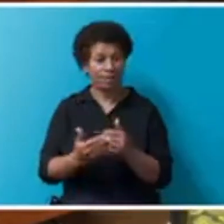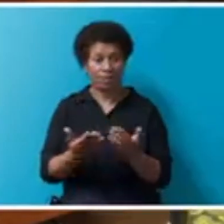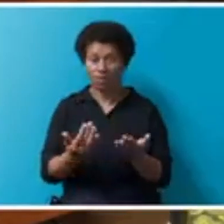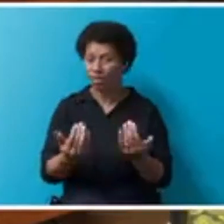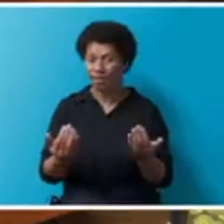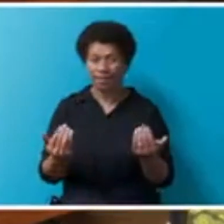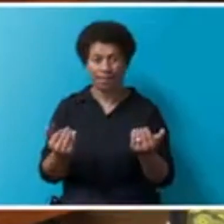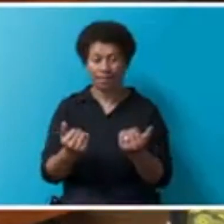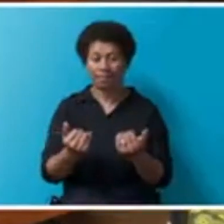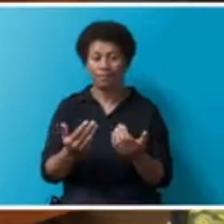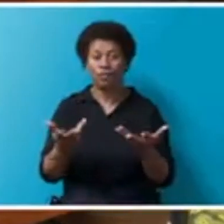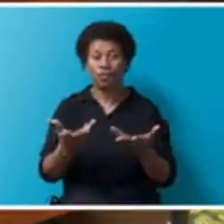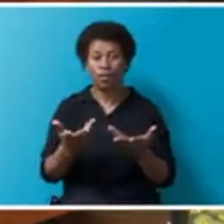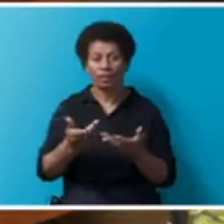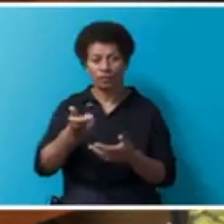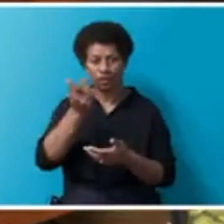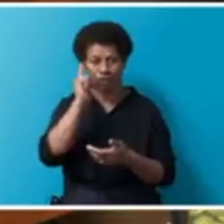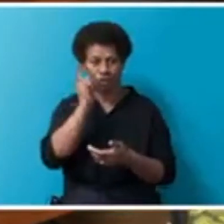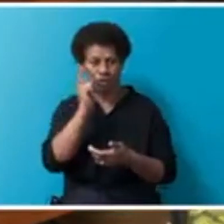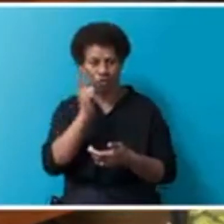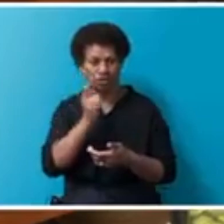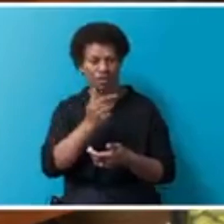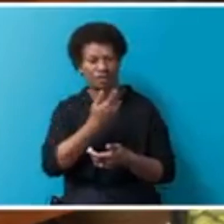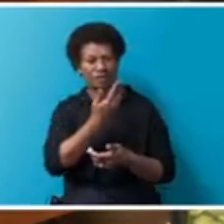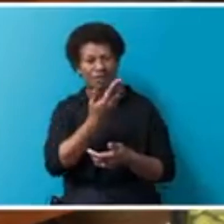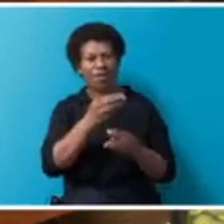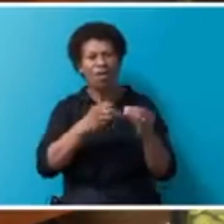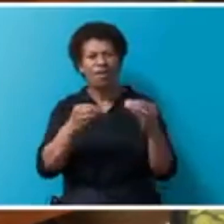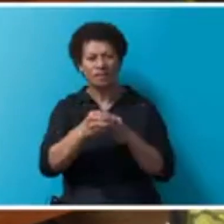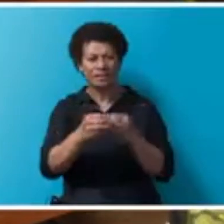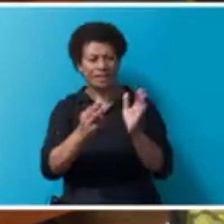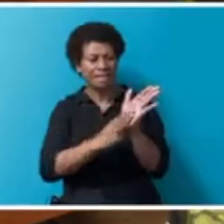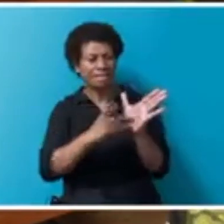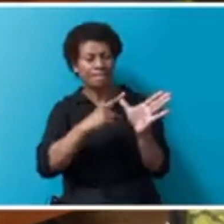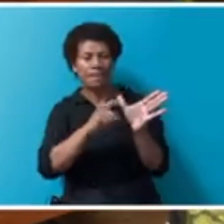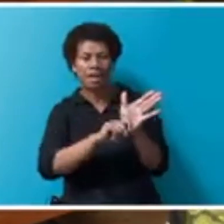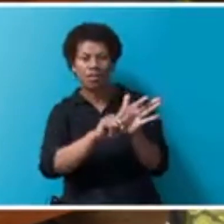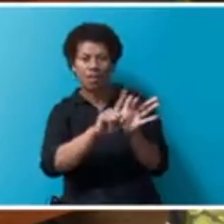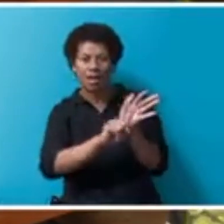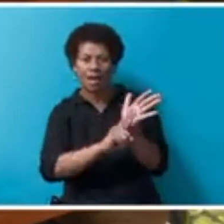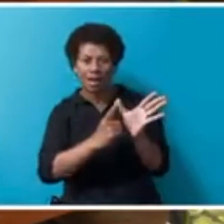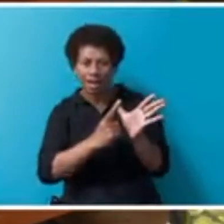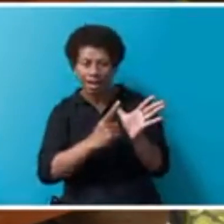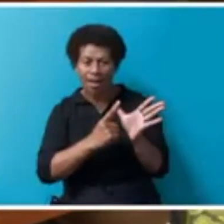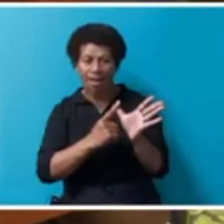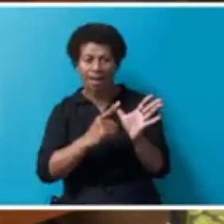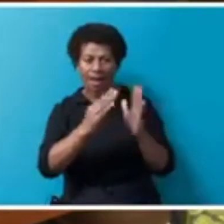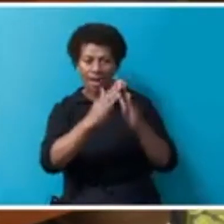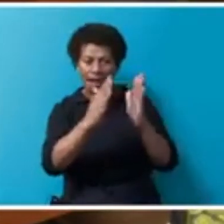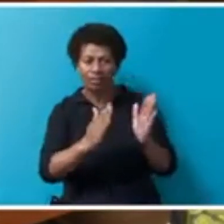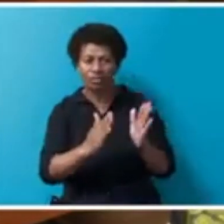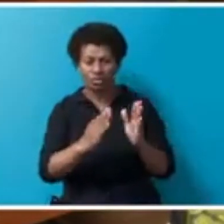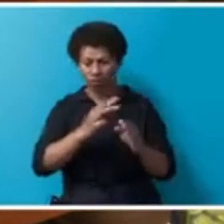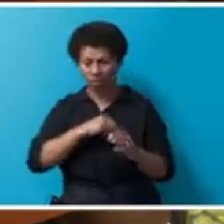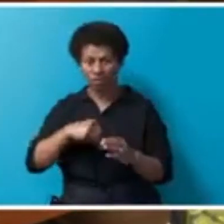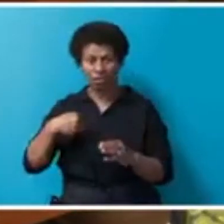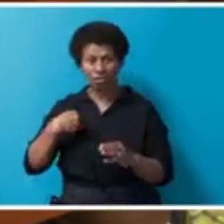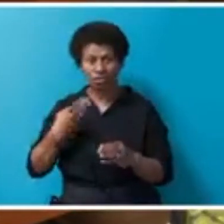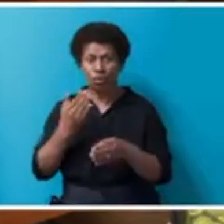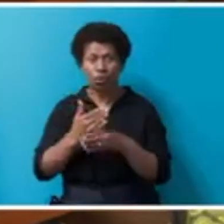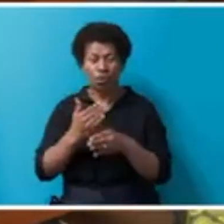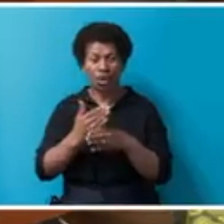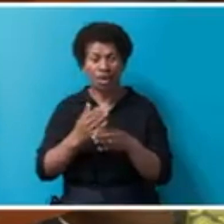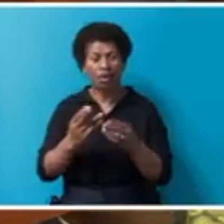Marella House. Now, I see that the unions are working hand in hand with the ministry